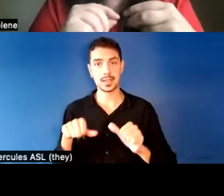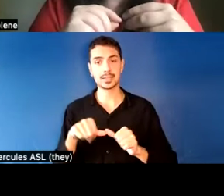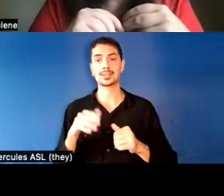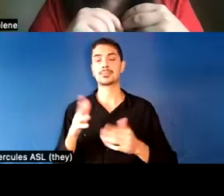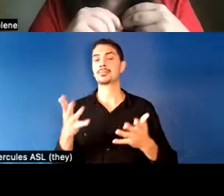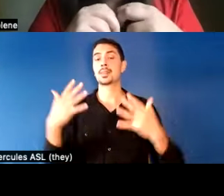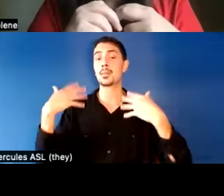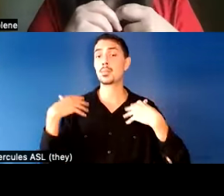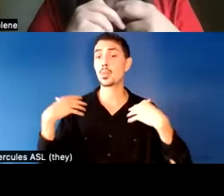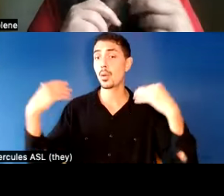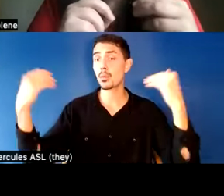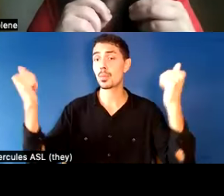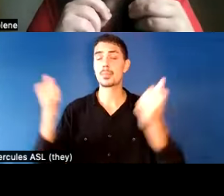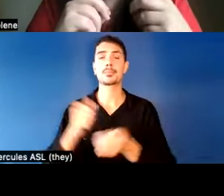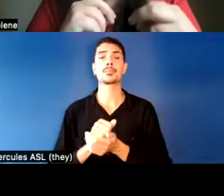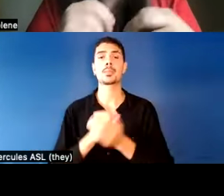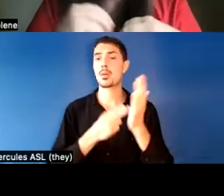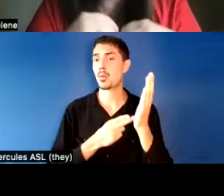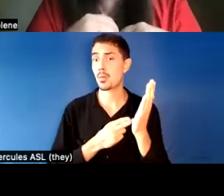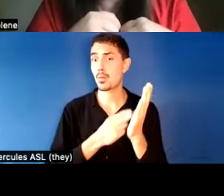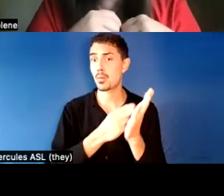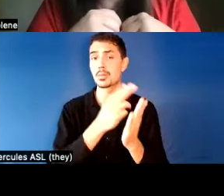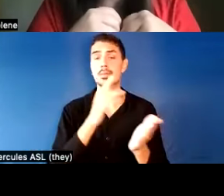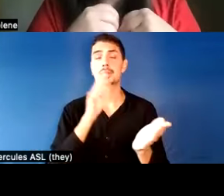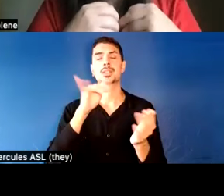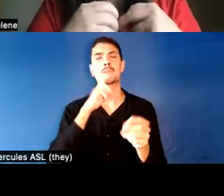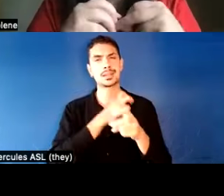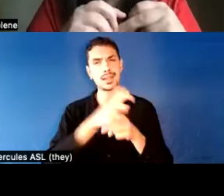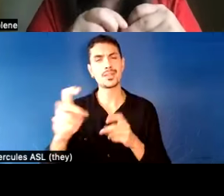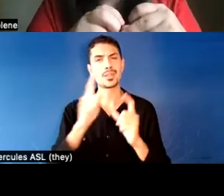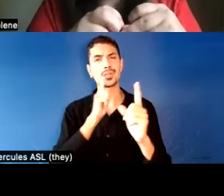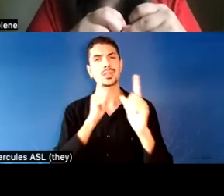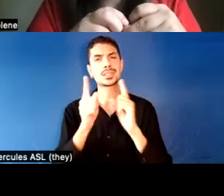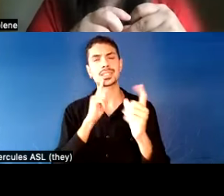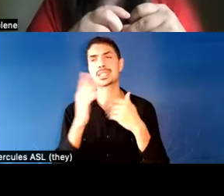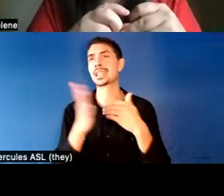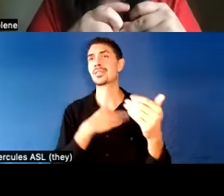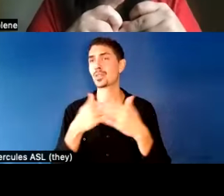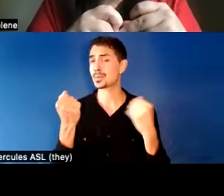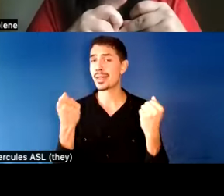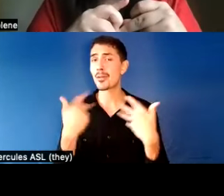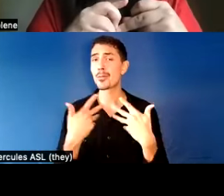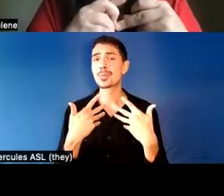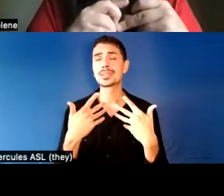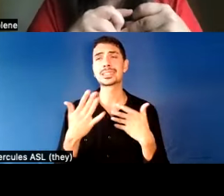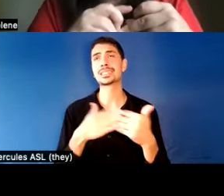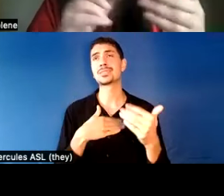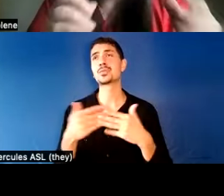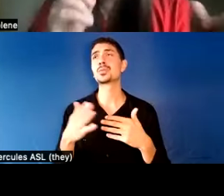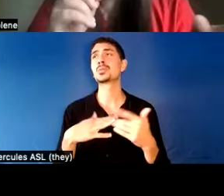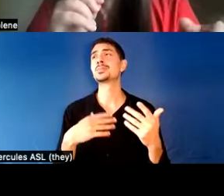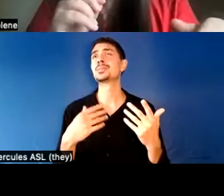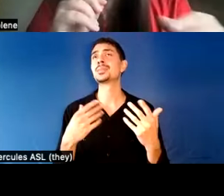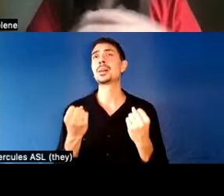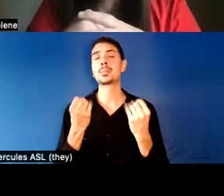and honesty, and to be having those really tough conversations, even though they are scary and even though there are so many